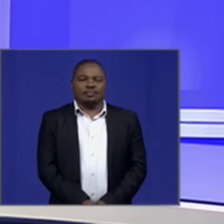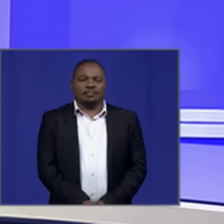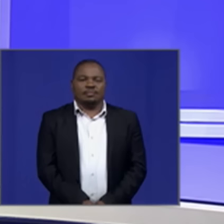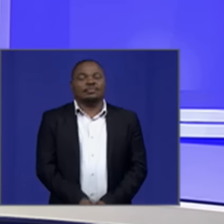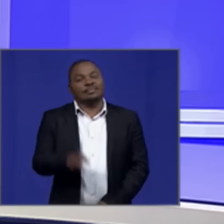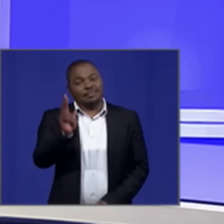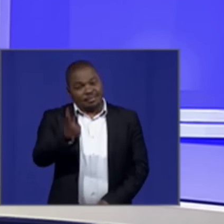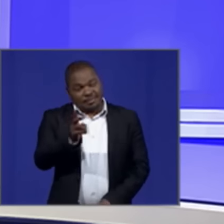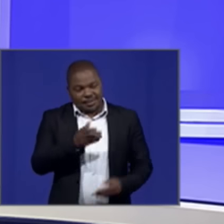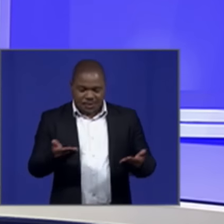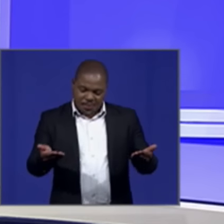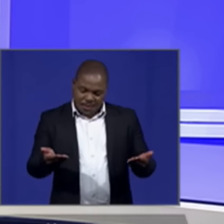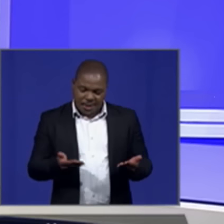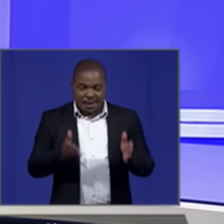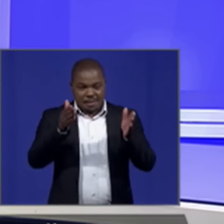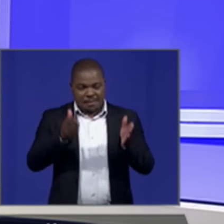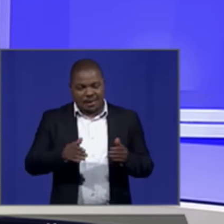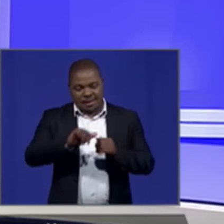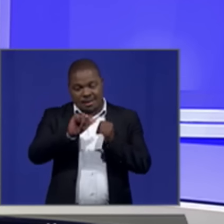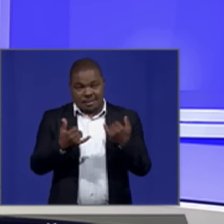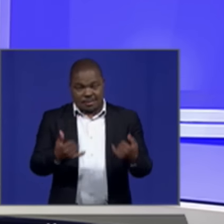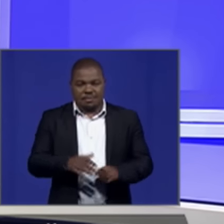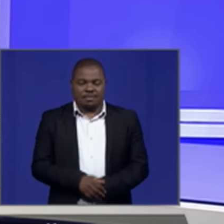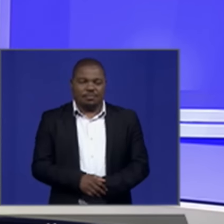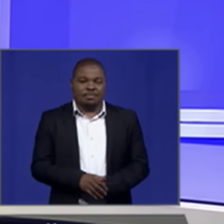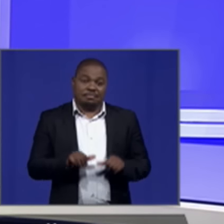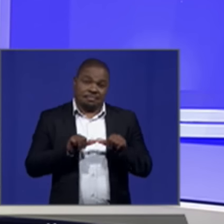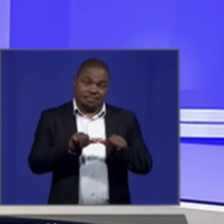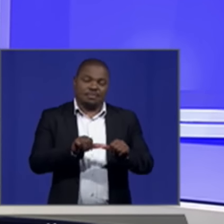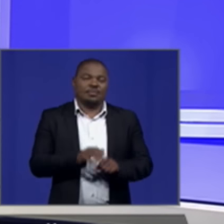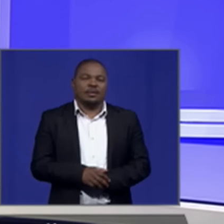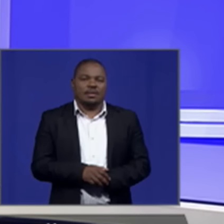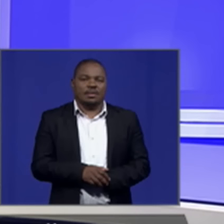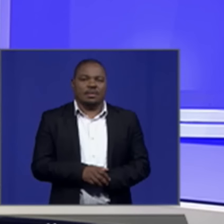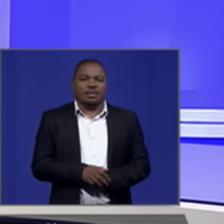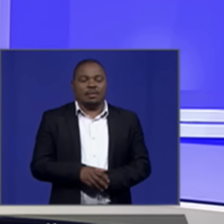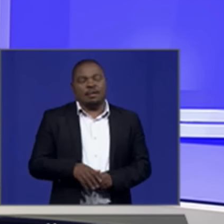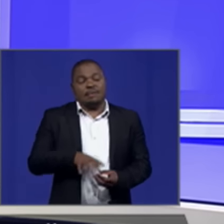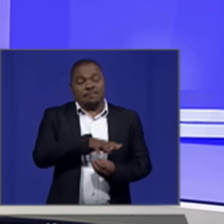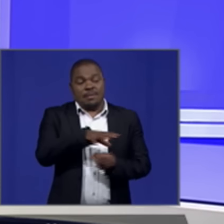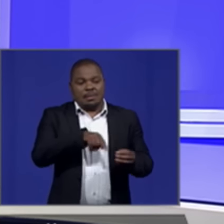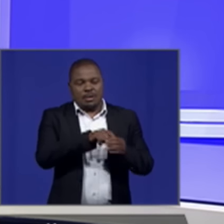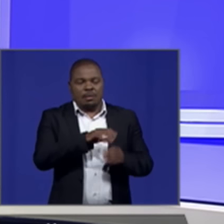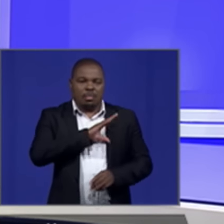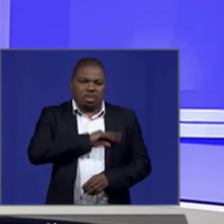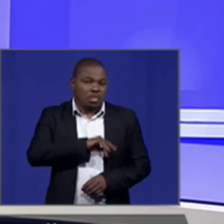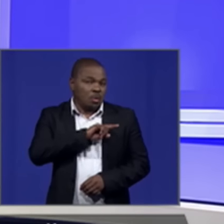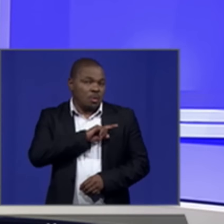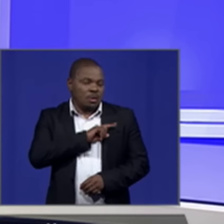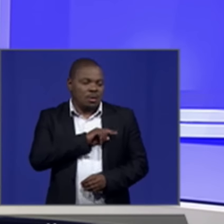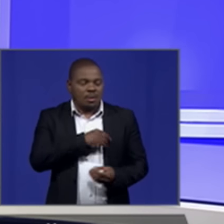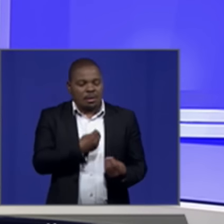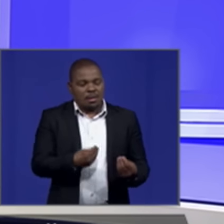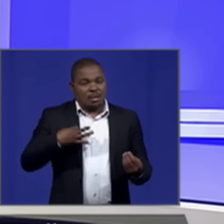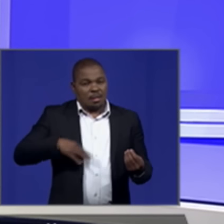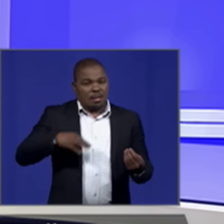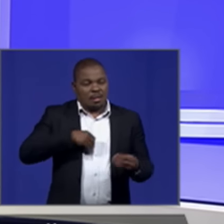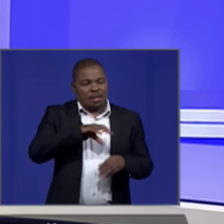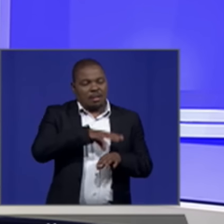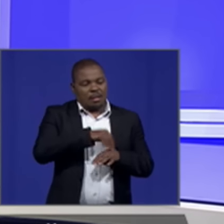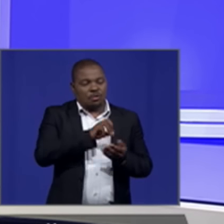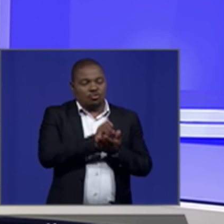Re boe gape re go amogela mo karolong ya bofelo mo gaetso mme re di tsweletse ka gore ba lelapa ba ba mo khutsafalo la mosetsana wa dingwaga di le 12 o